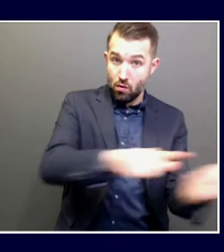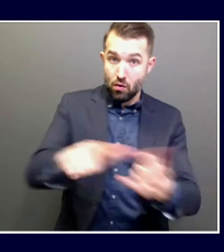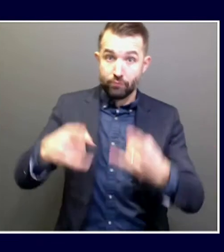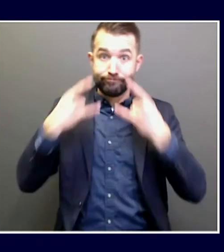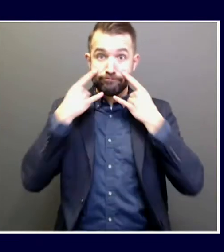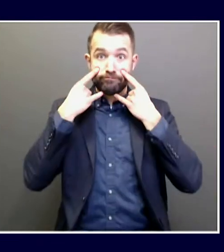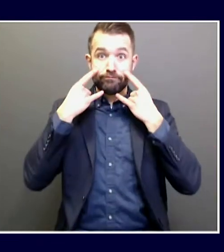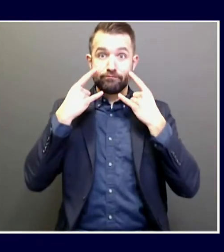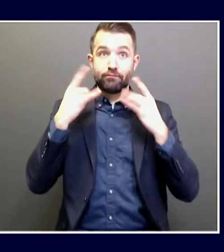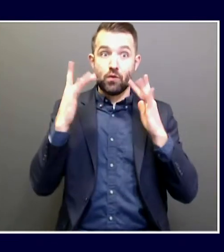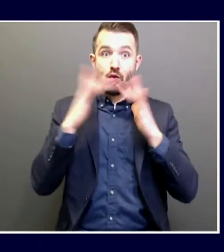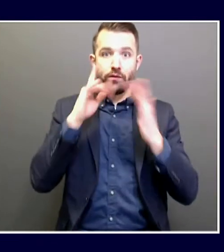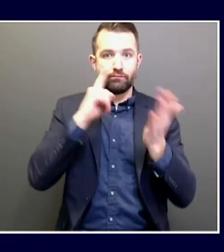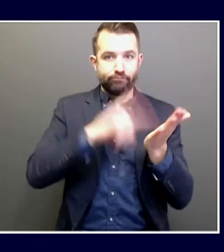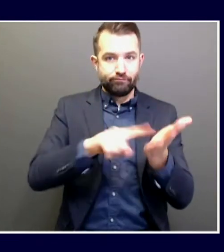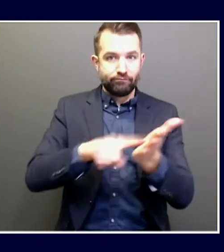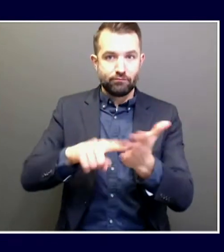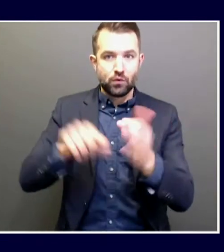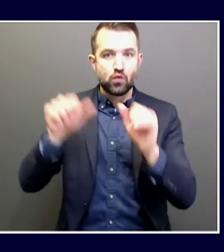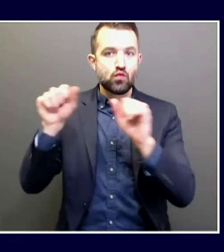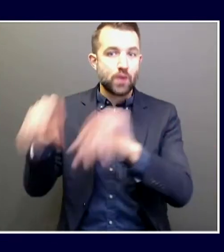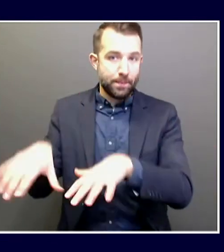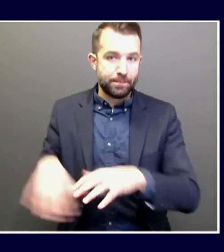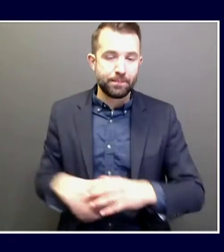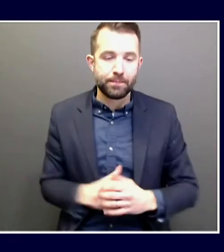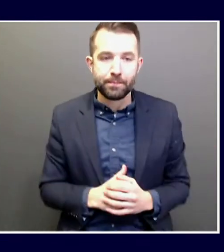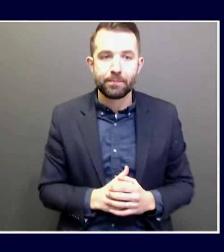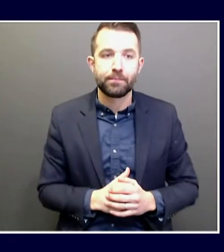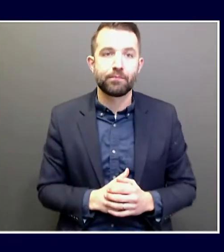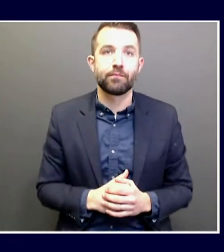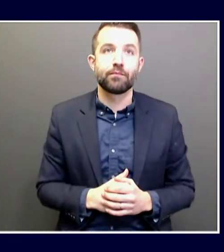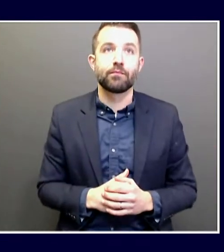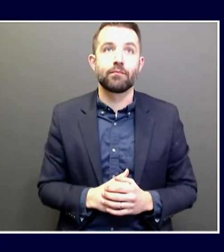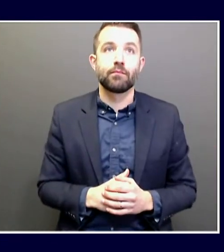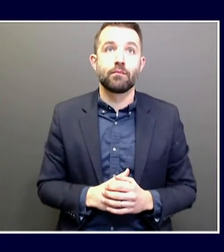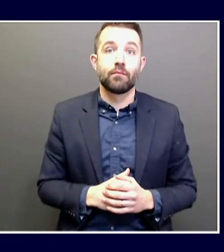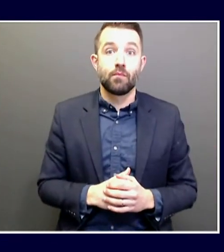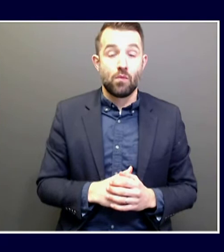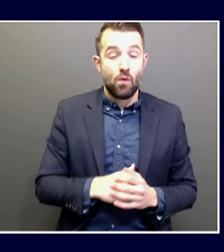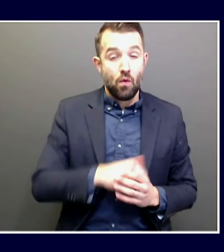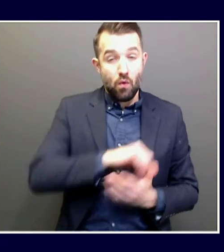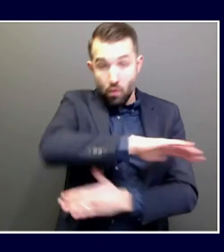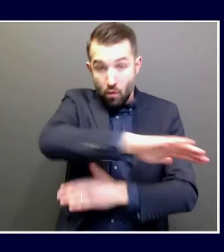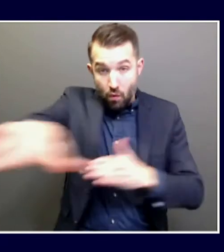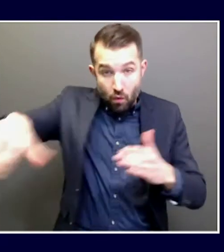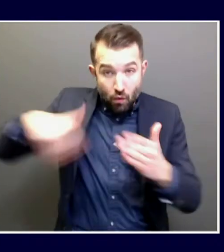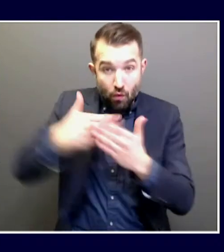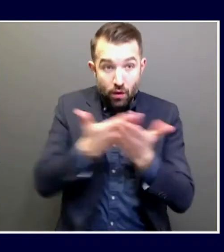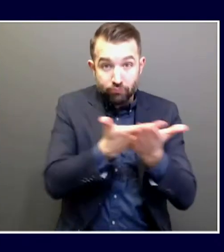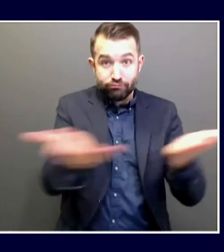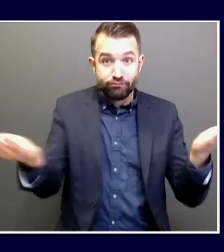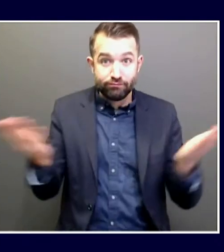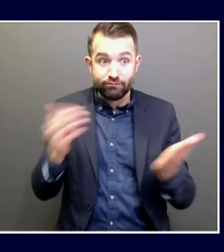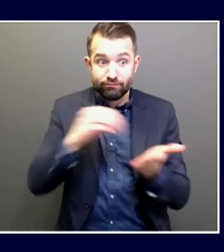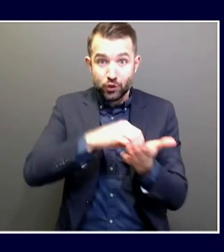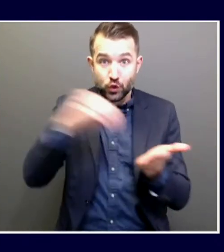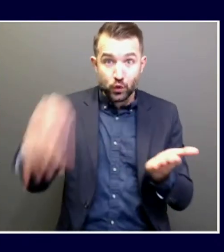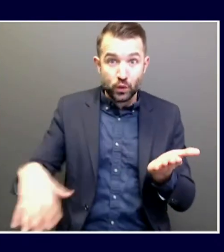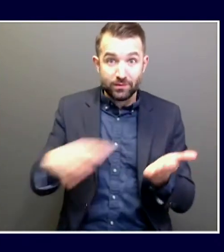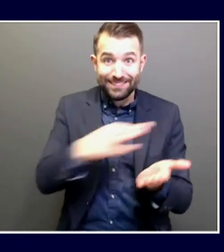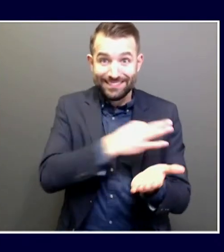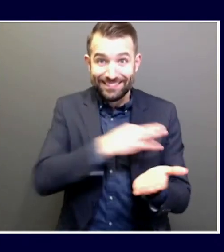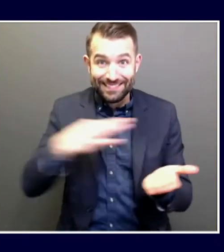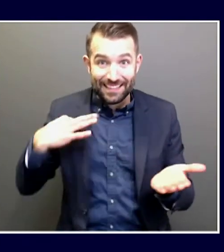universally, uniformly across schools for all students, faculty, staff members, and even visitors, we